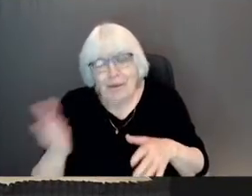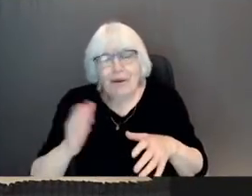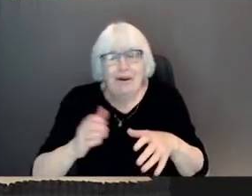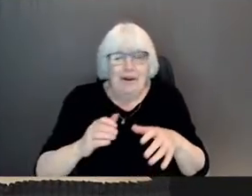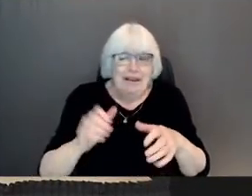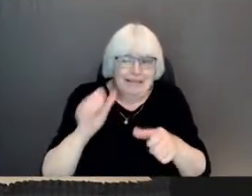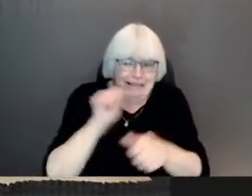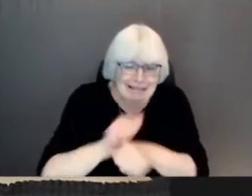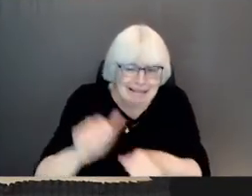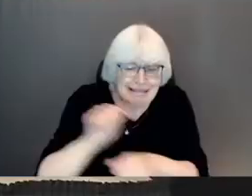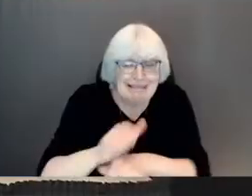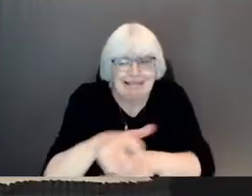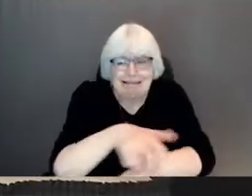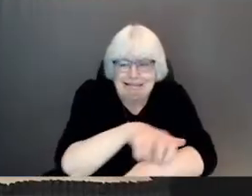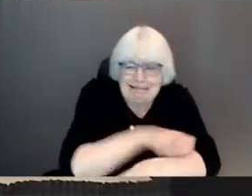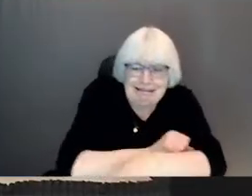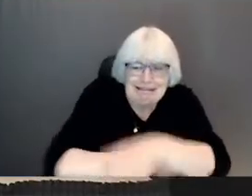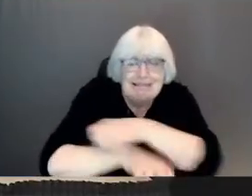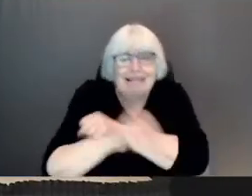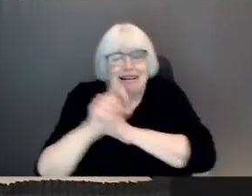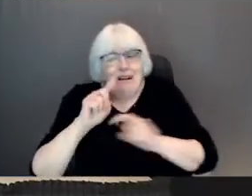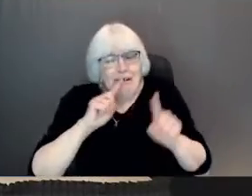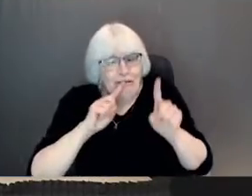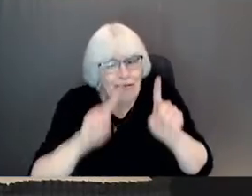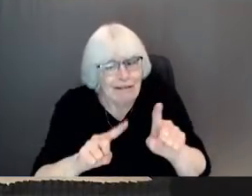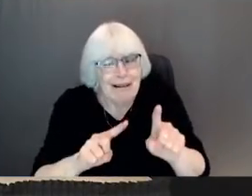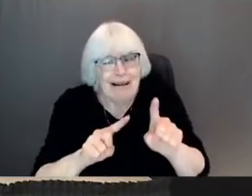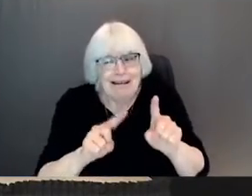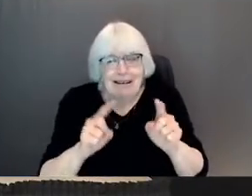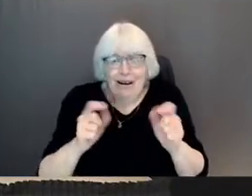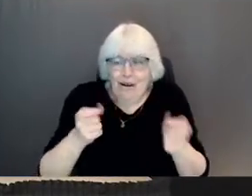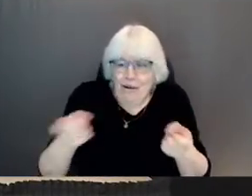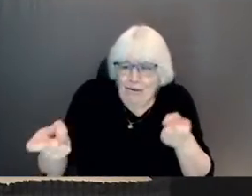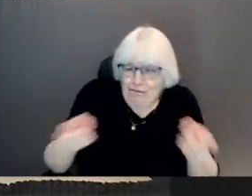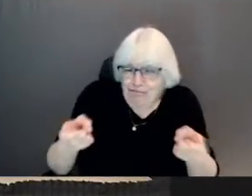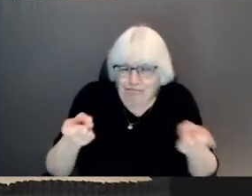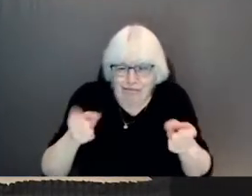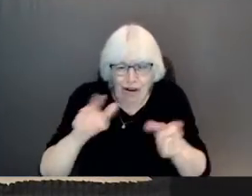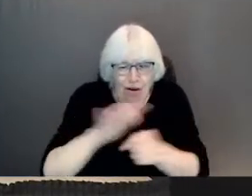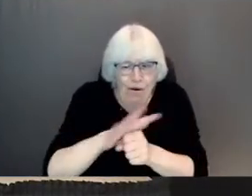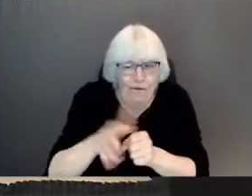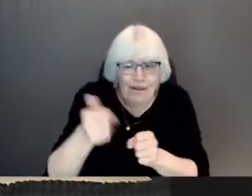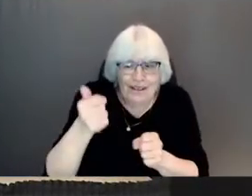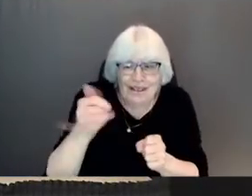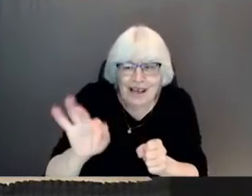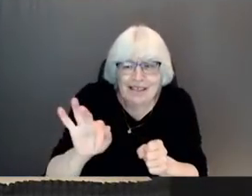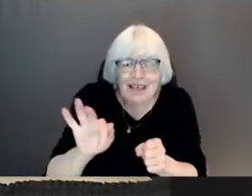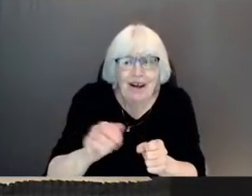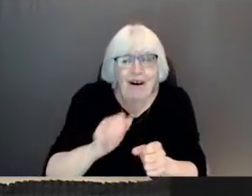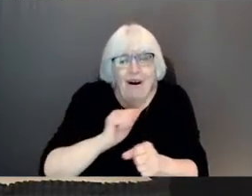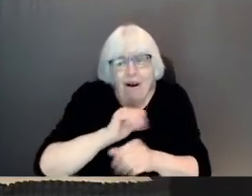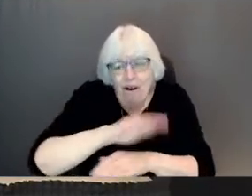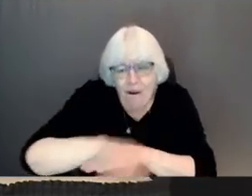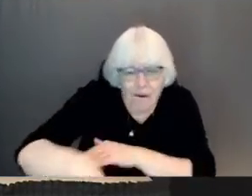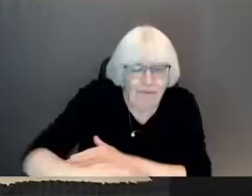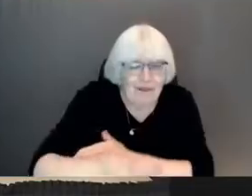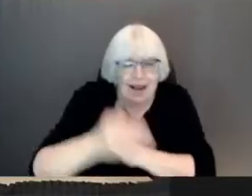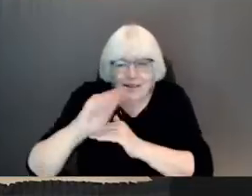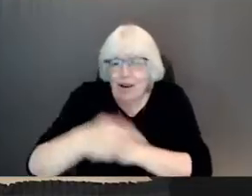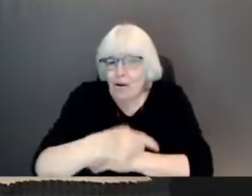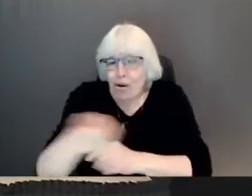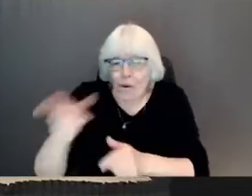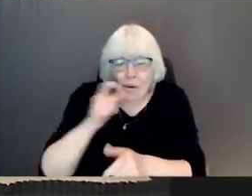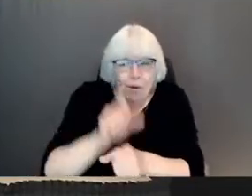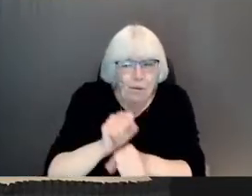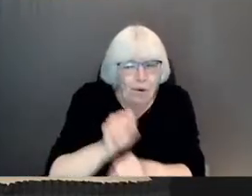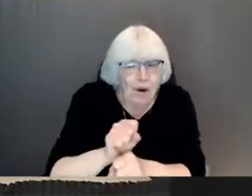Those individuals that are working extra shifts, they're working around the clock to deal with this current wave. It really is